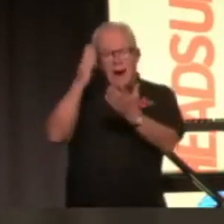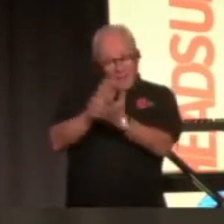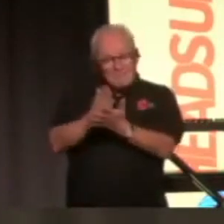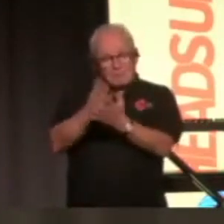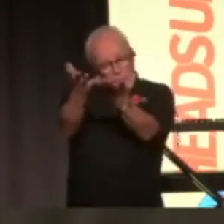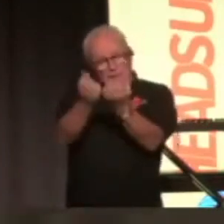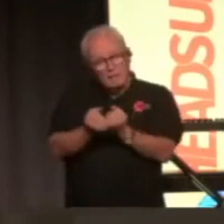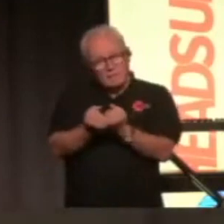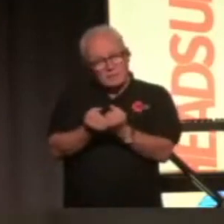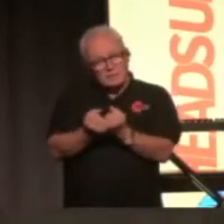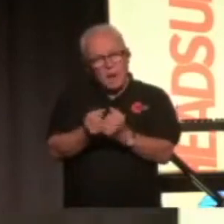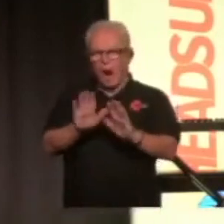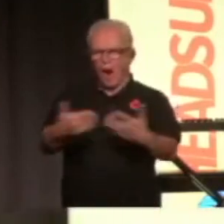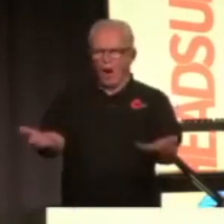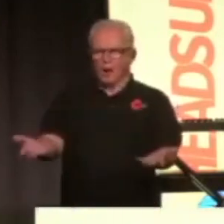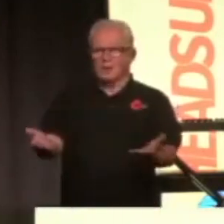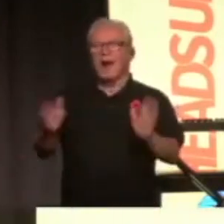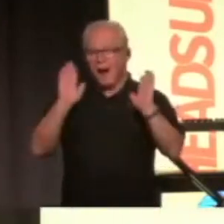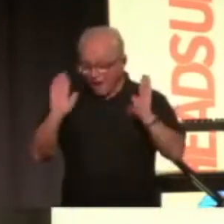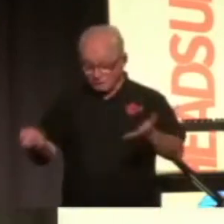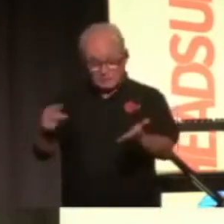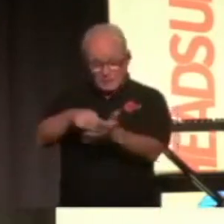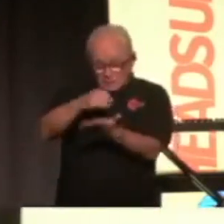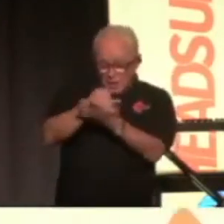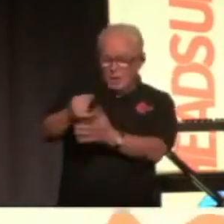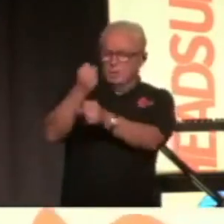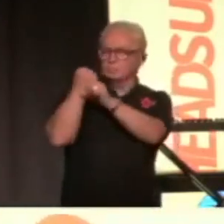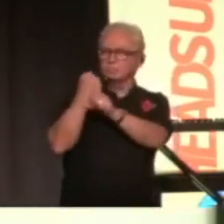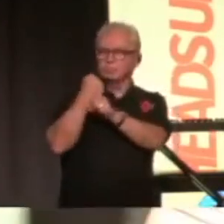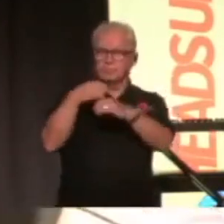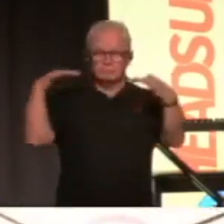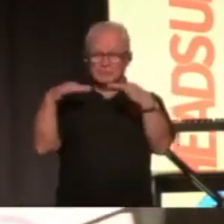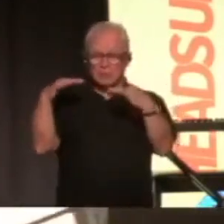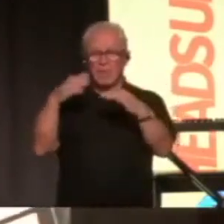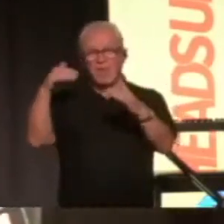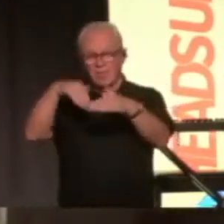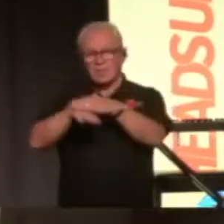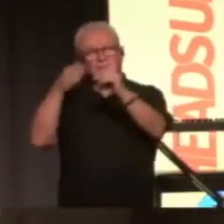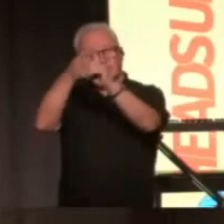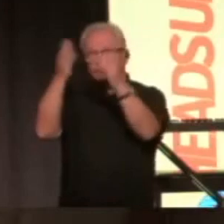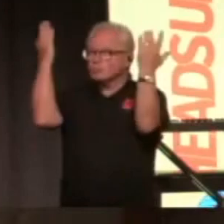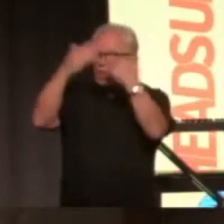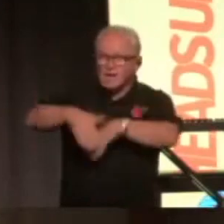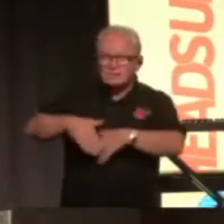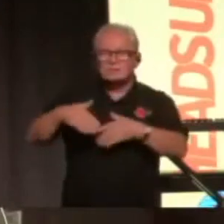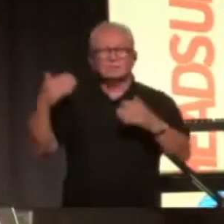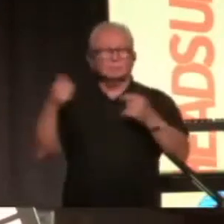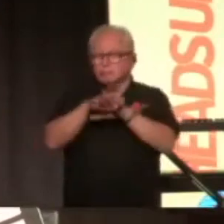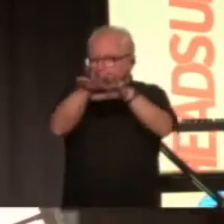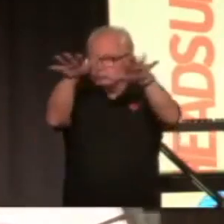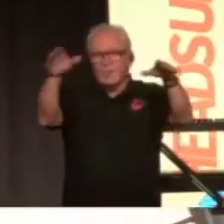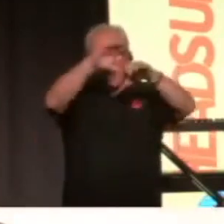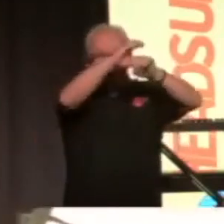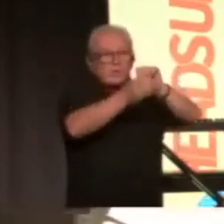it, you're going to have to stand. Okay? We're going into church, we're going into dark days. When the gross darkness covers the whole earth,